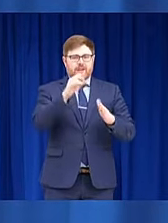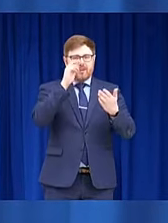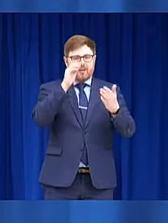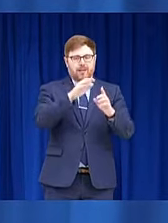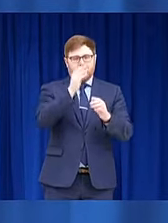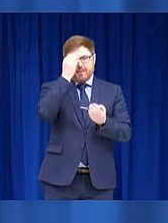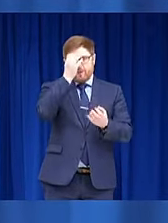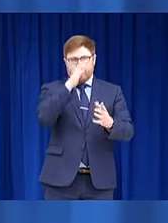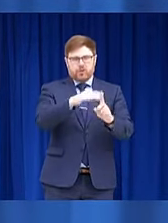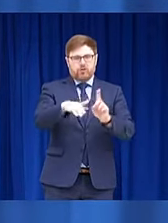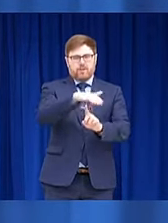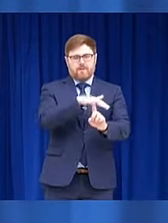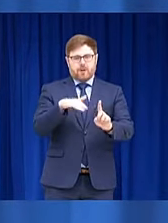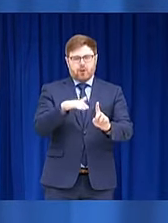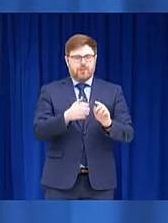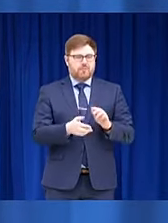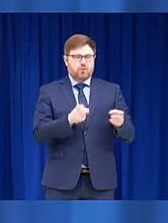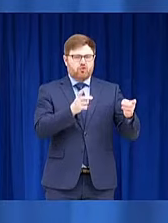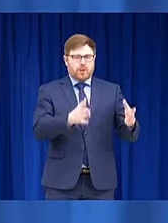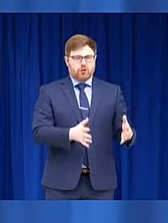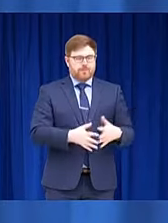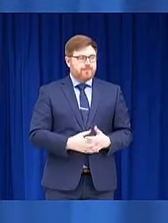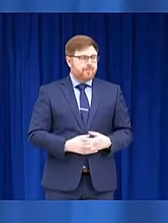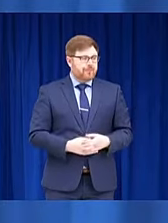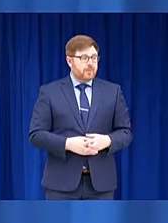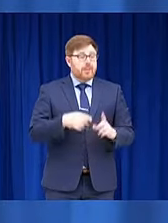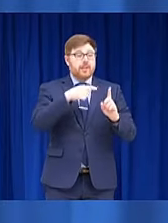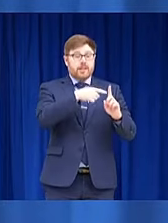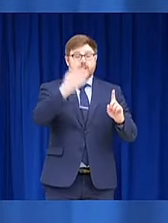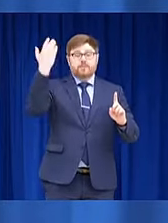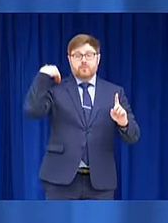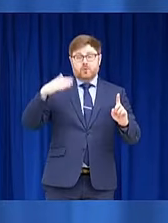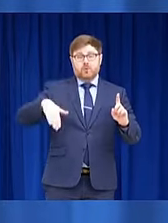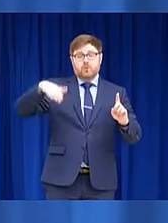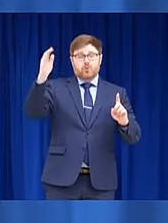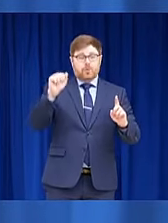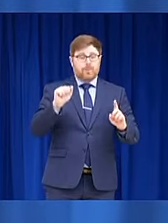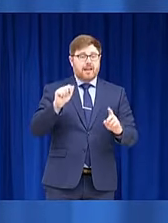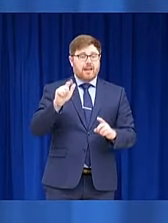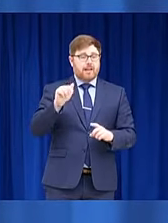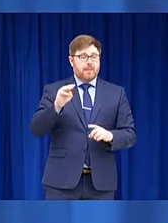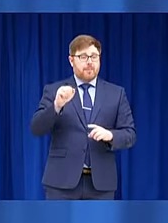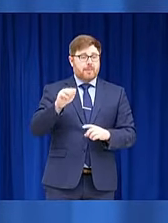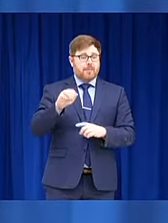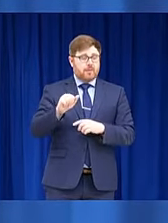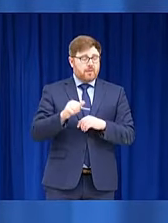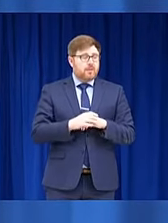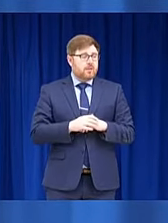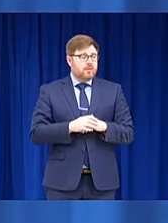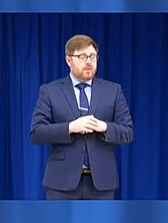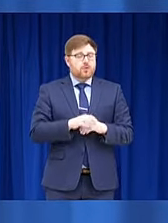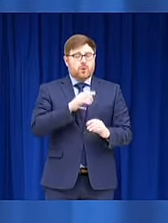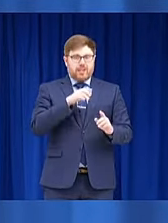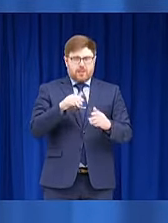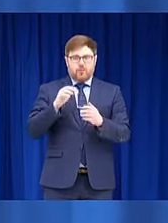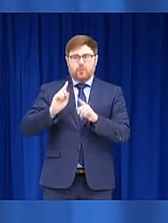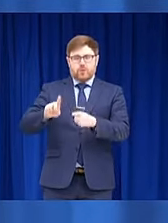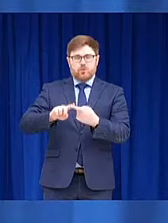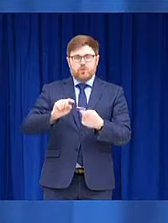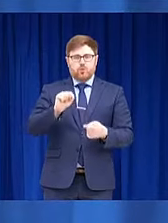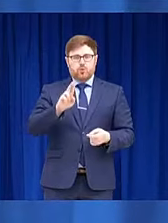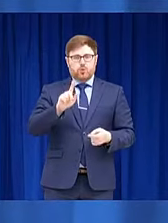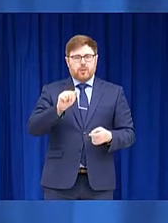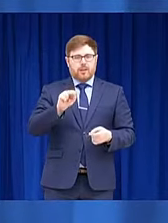Environment. Rear Admiral Brown is originally from Alabama. He studied international relations at Tulane University in